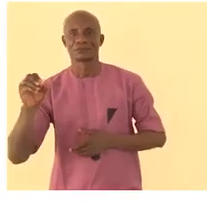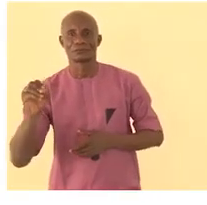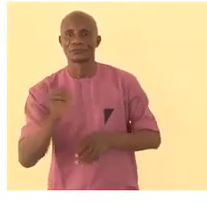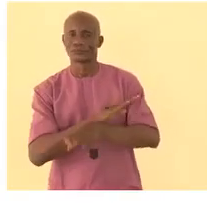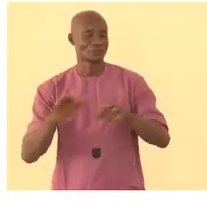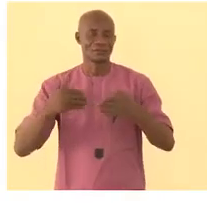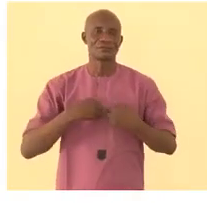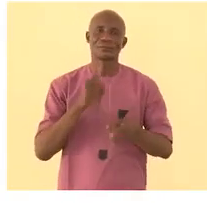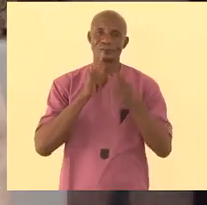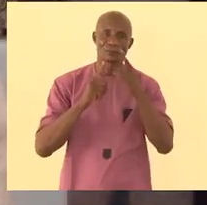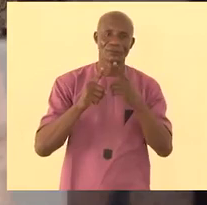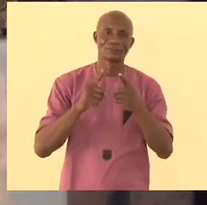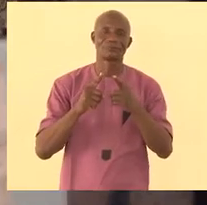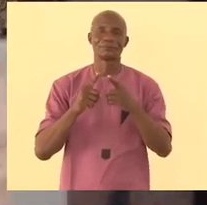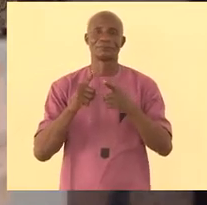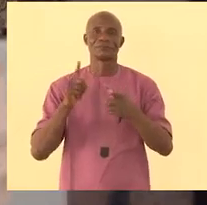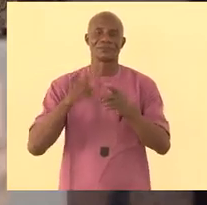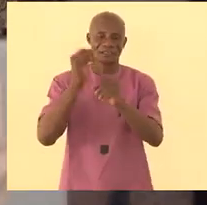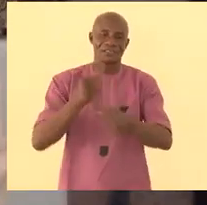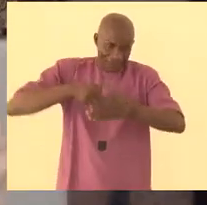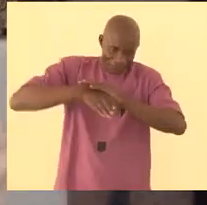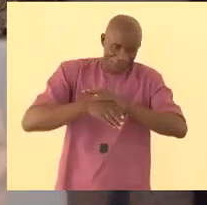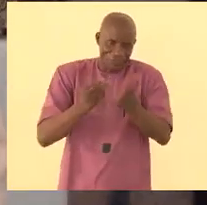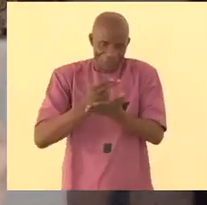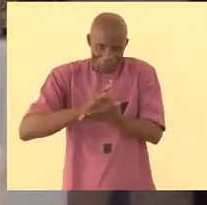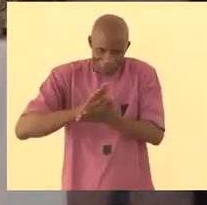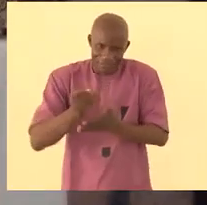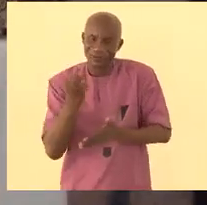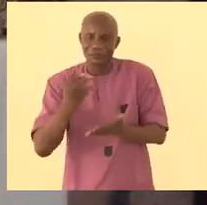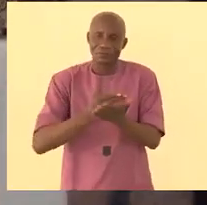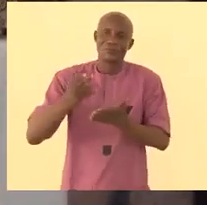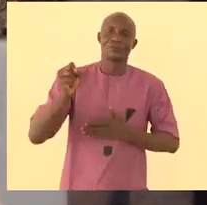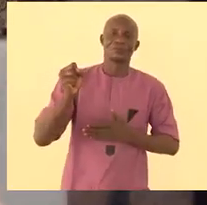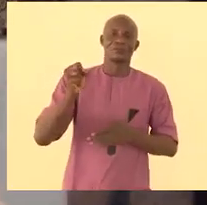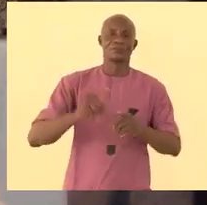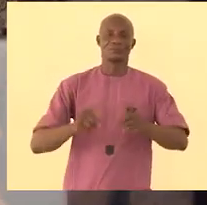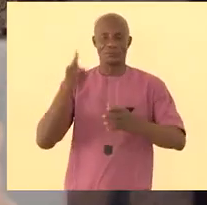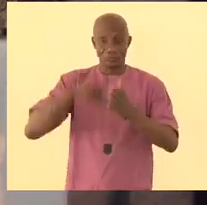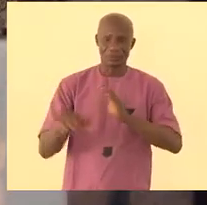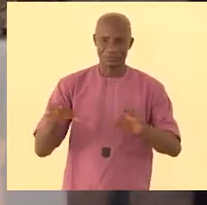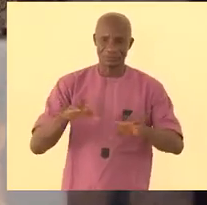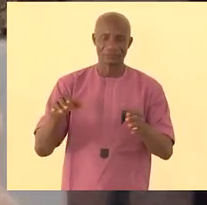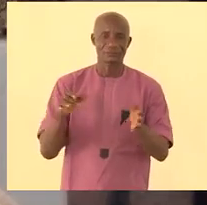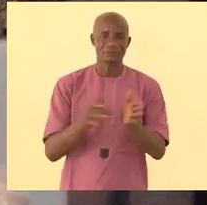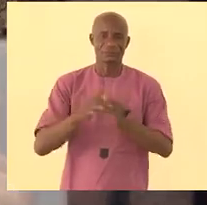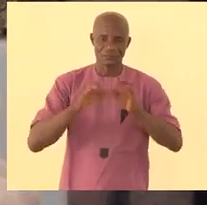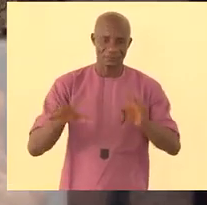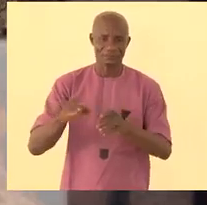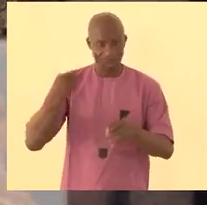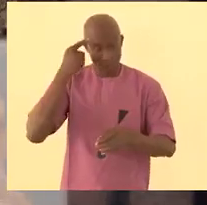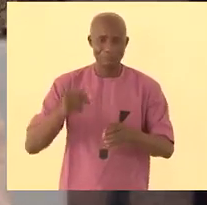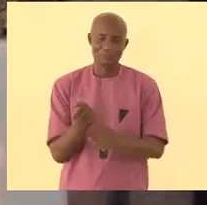So we don't even have to talk about getting access to the Holy of Holies. But what Jesus did for us, he has made